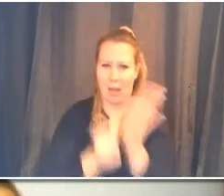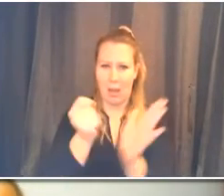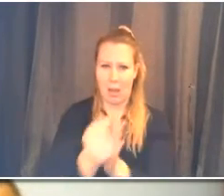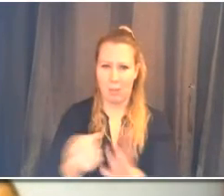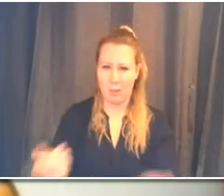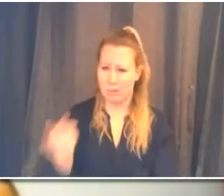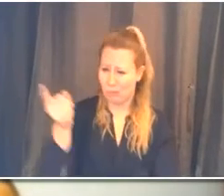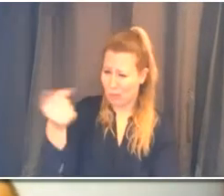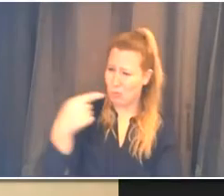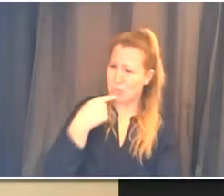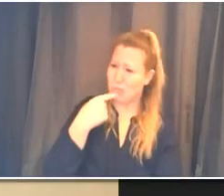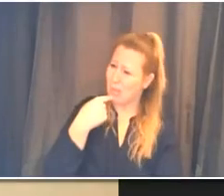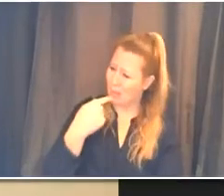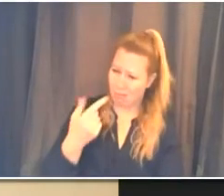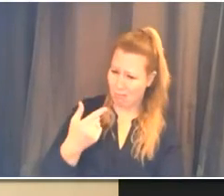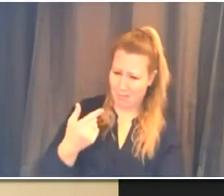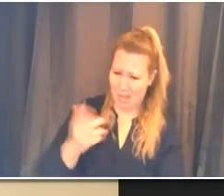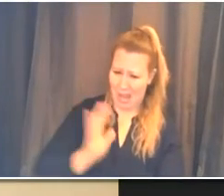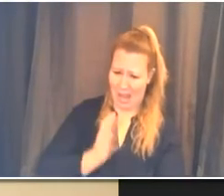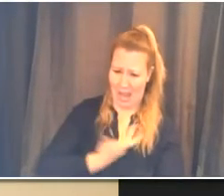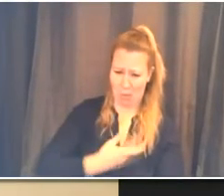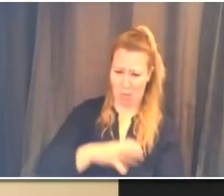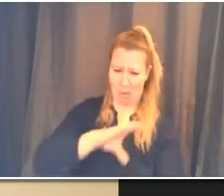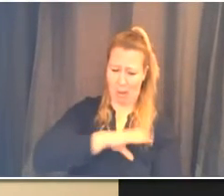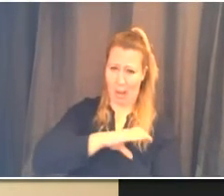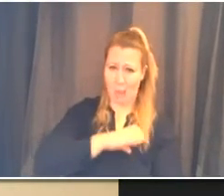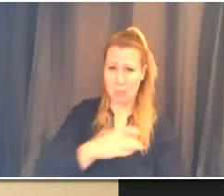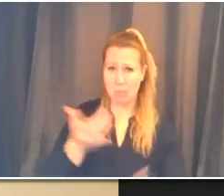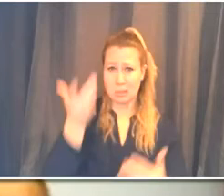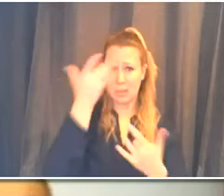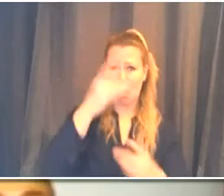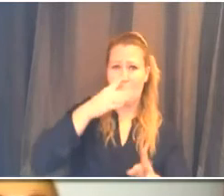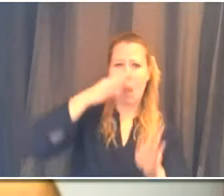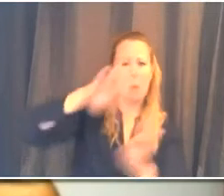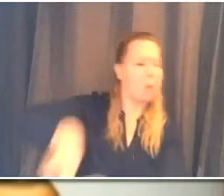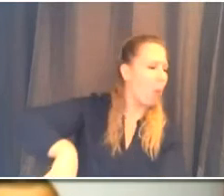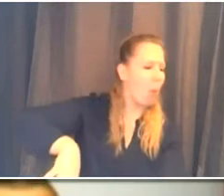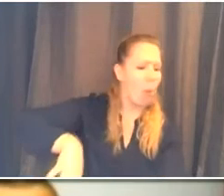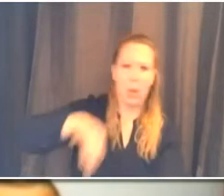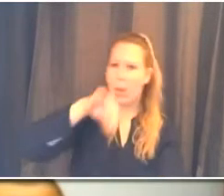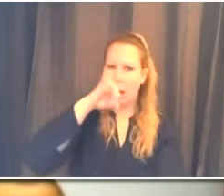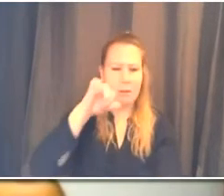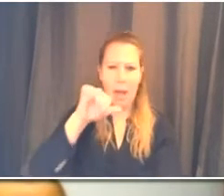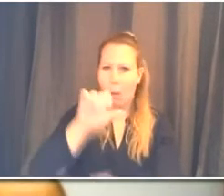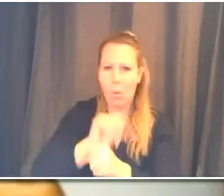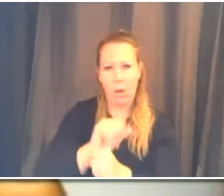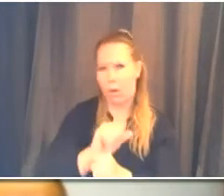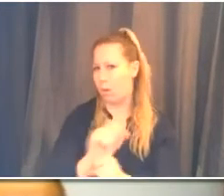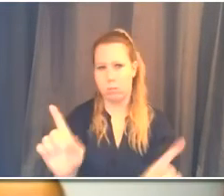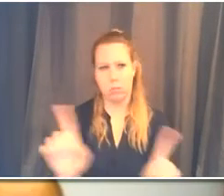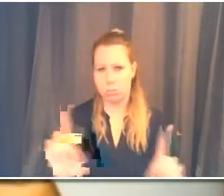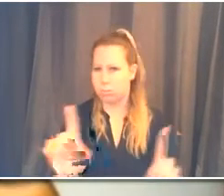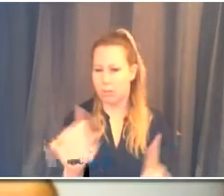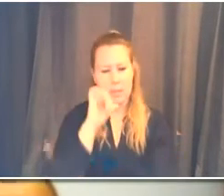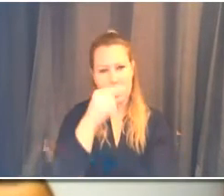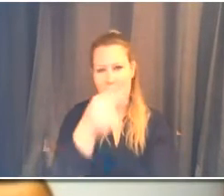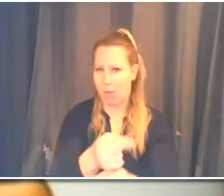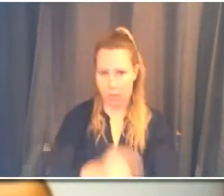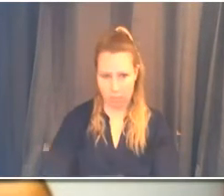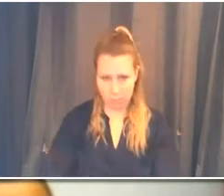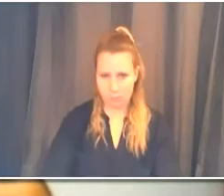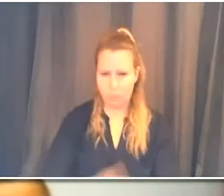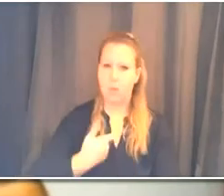that's incendiary I didn't I didn't incate that that's absolutely incendiary that and you're leaving victims with the